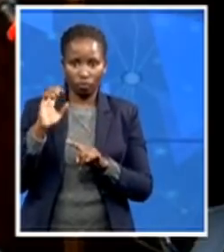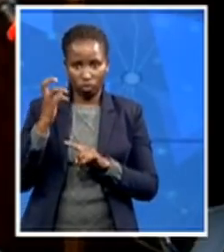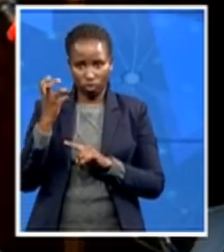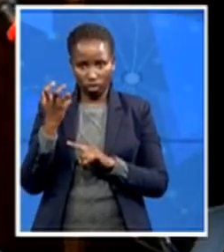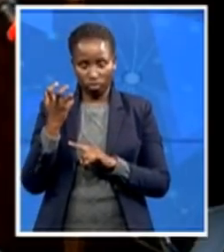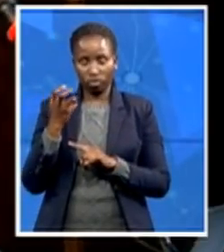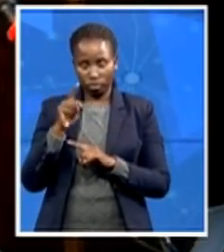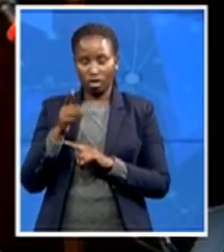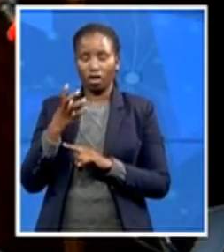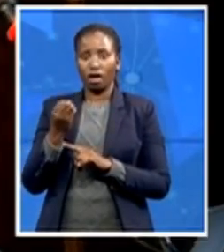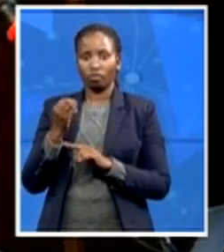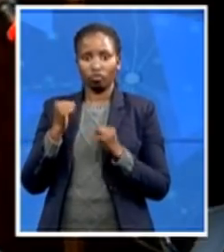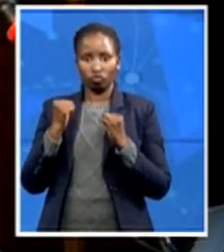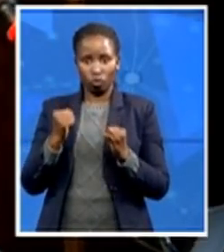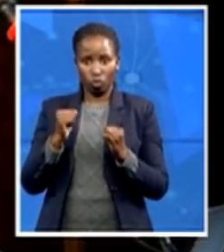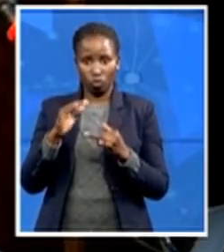The department lost